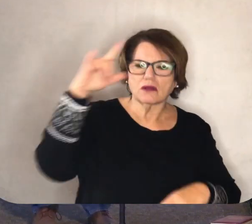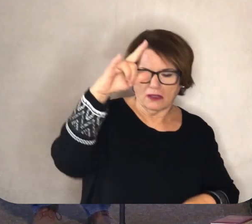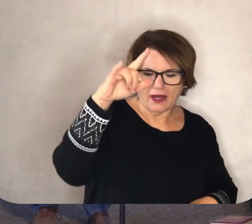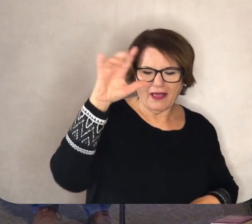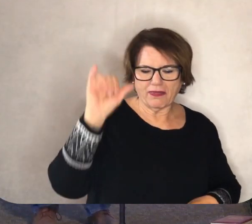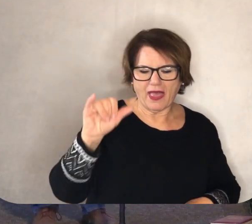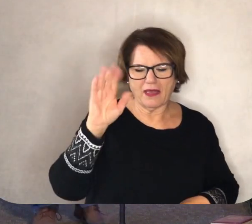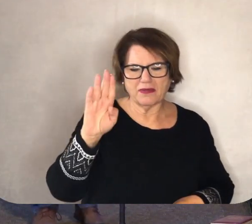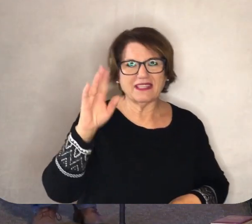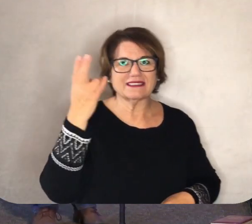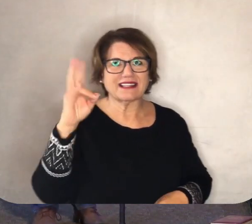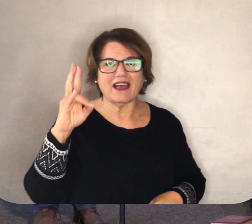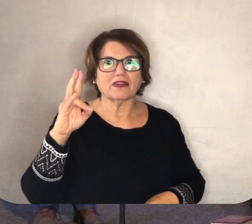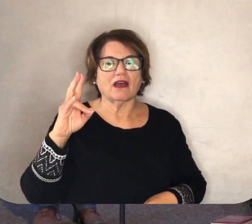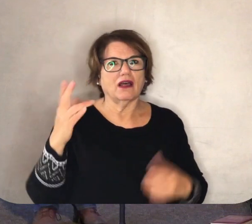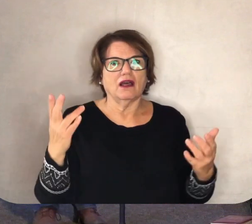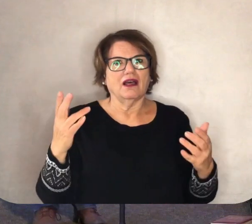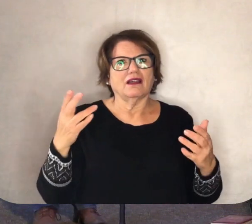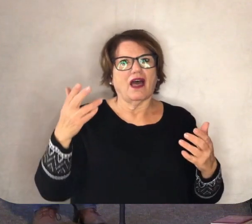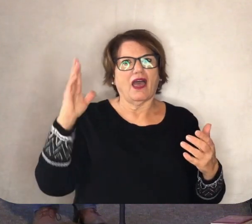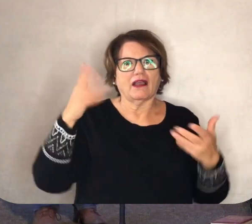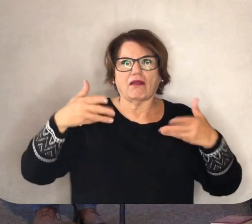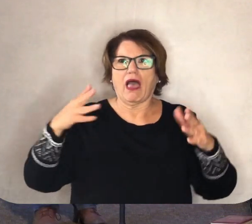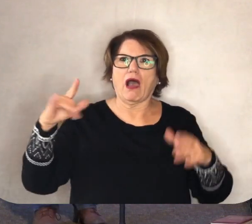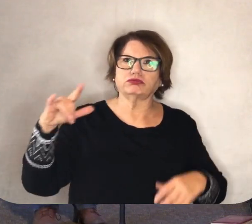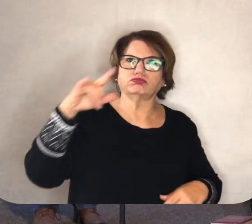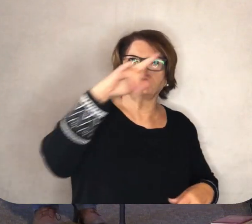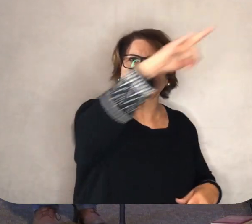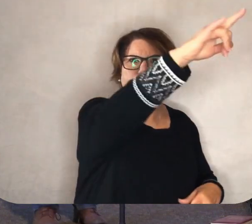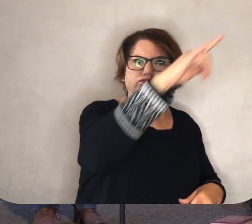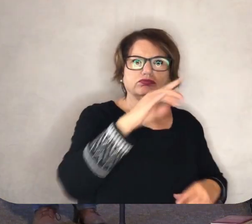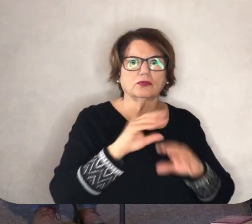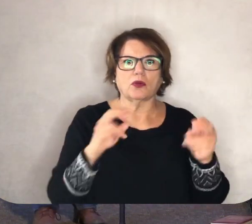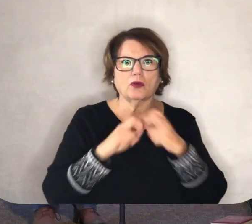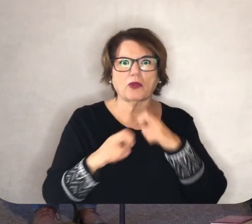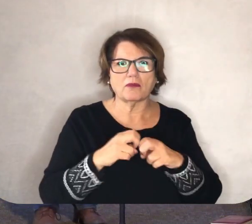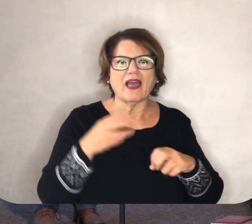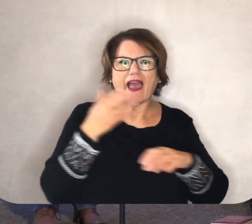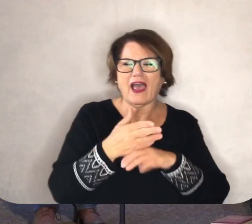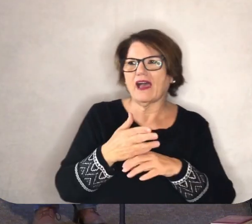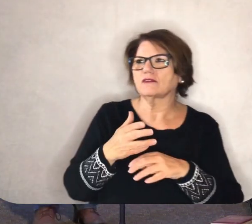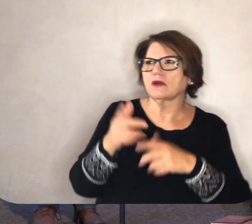had been parted for us, and even now, after 35 years, so awesome an event leaves me shaken,